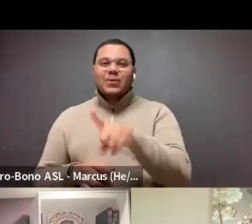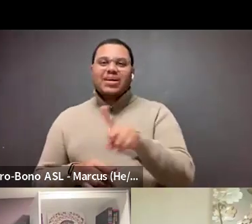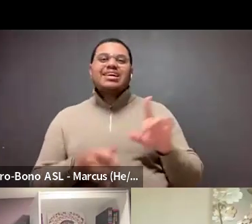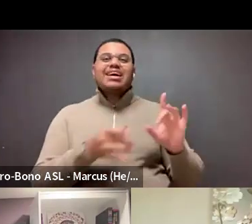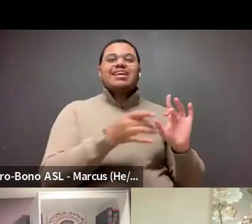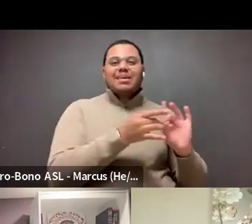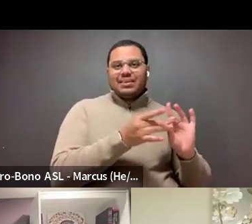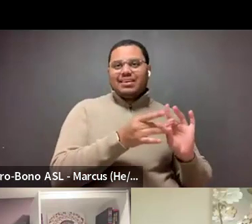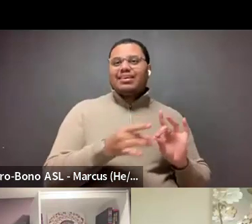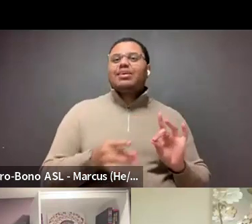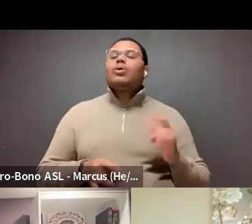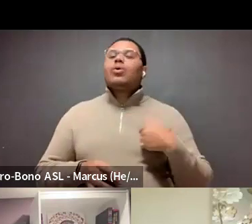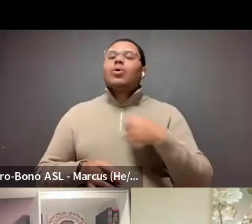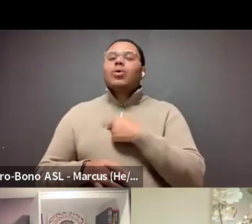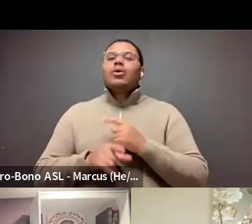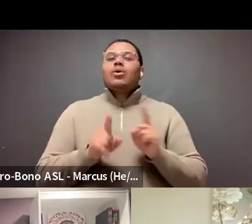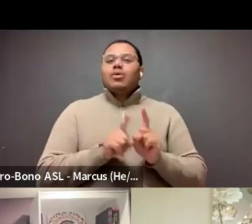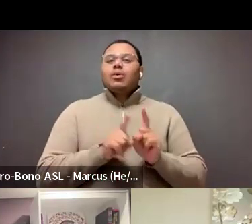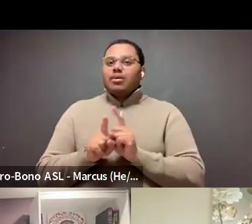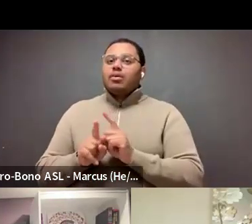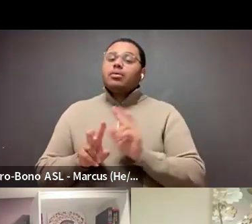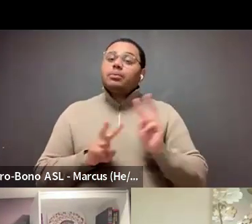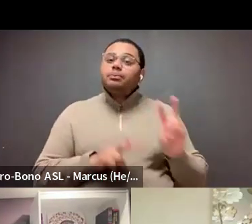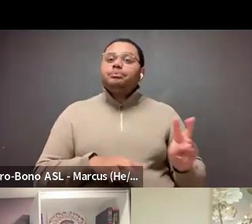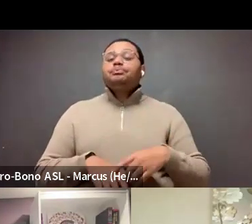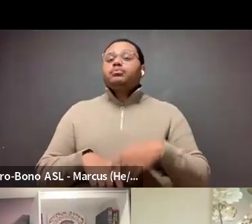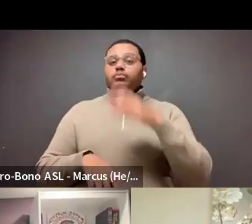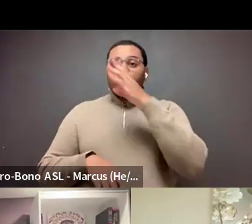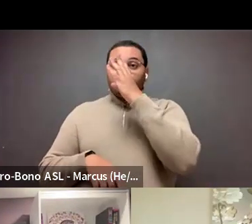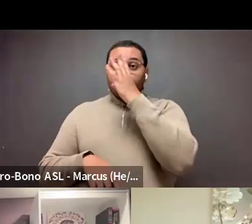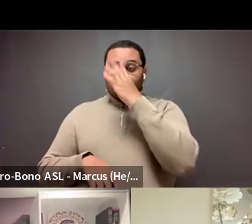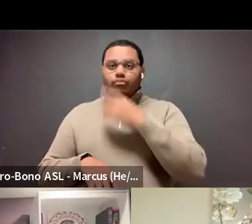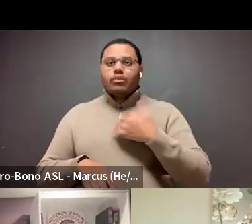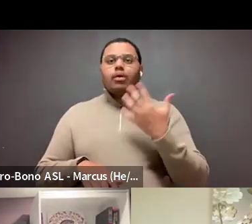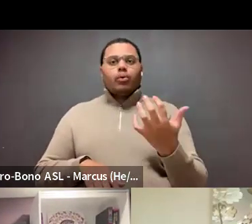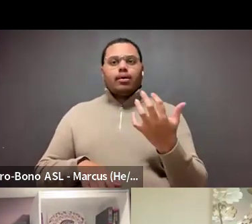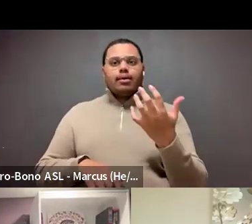So we can also take a look at that. And also, Thea,